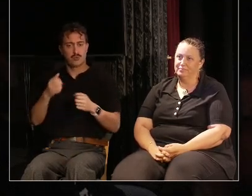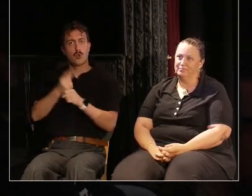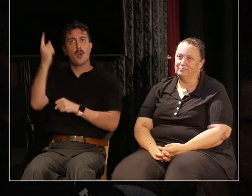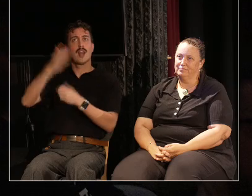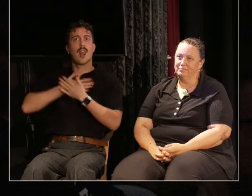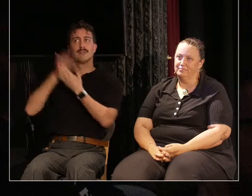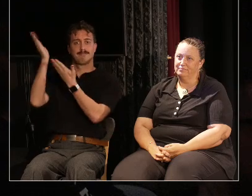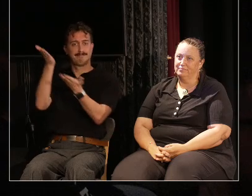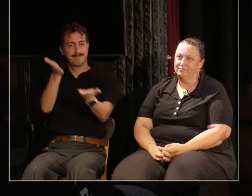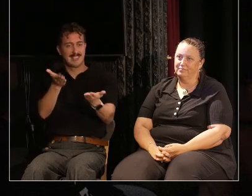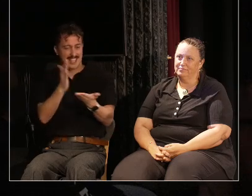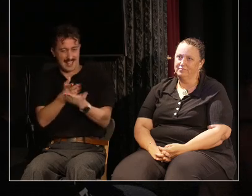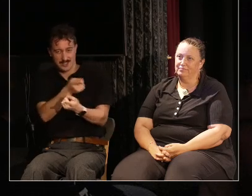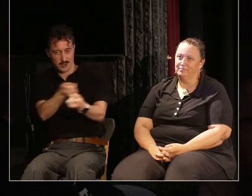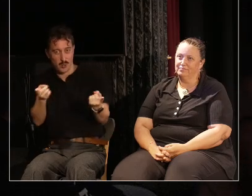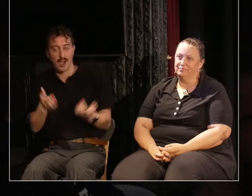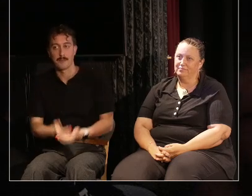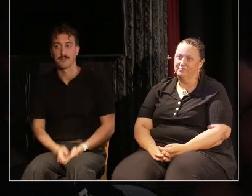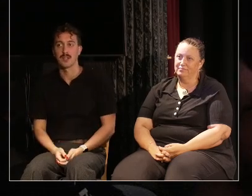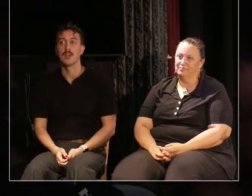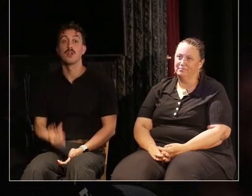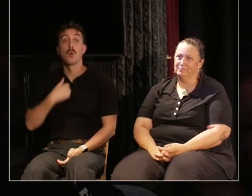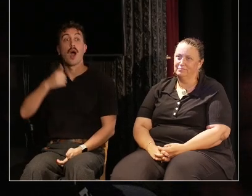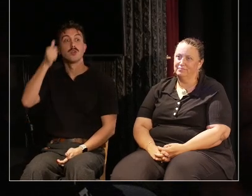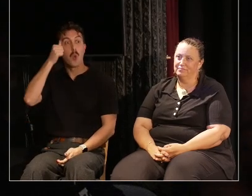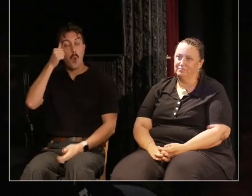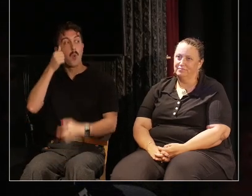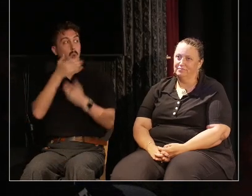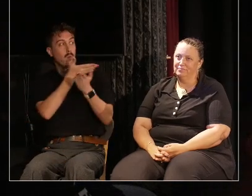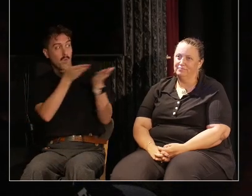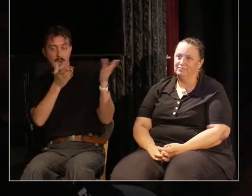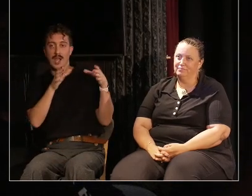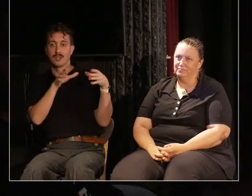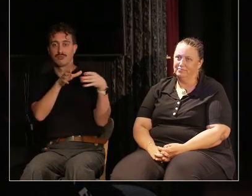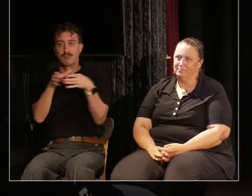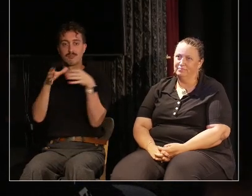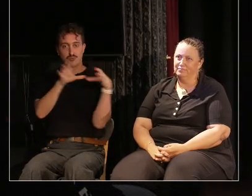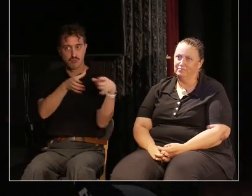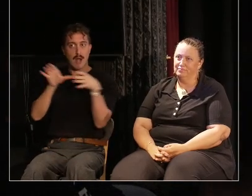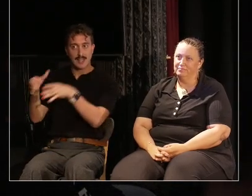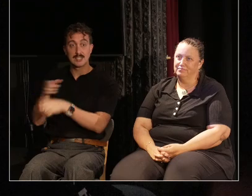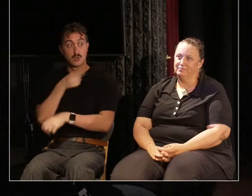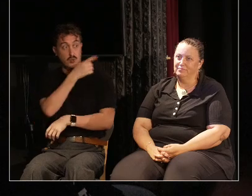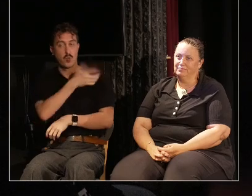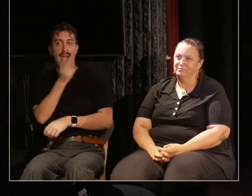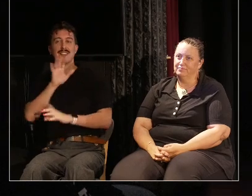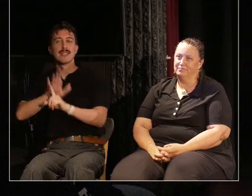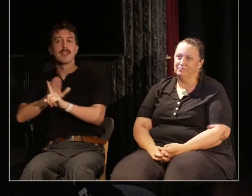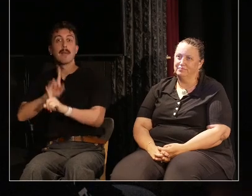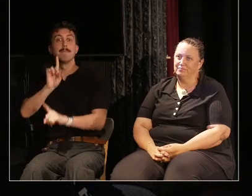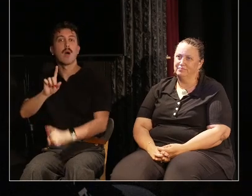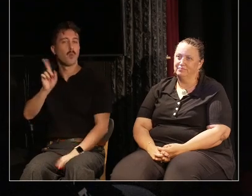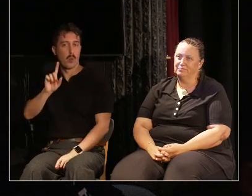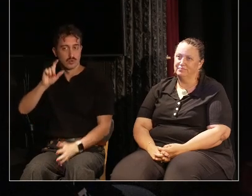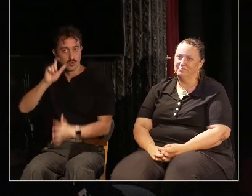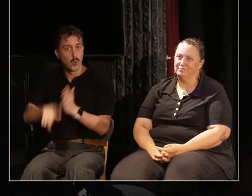have them. But I'd like to know what you're going to do. What is it that you or your party will do to prevent queer people